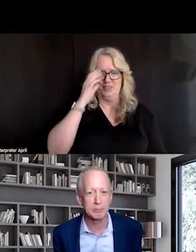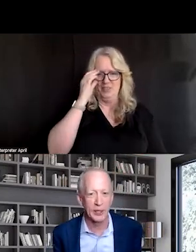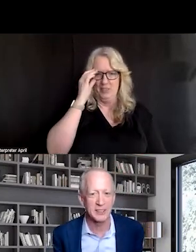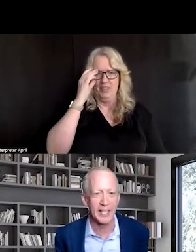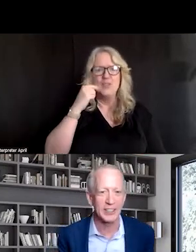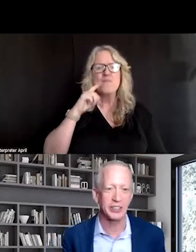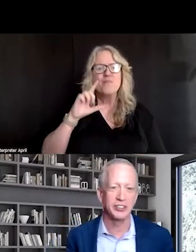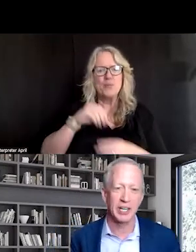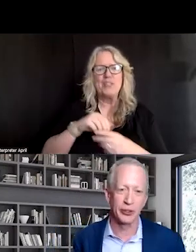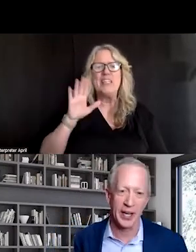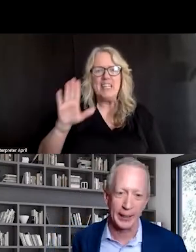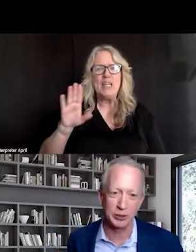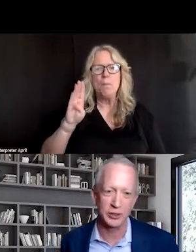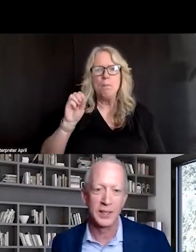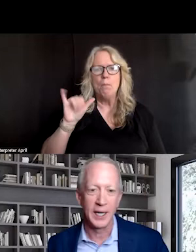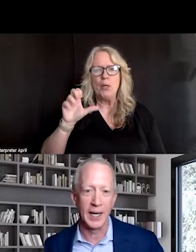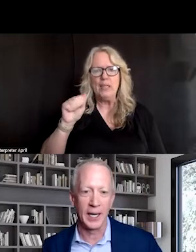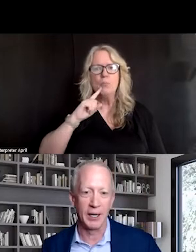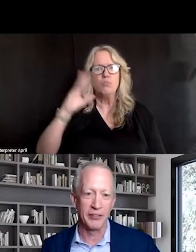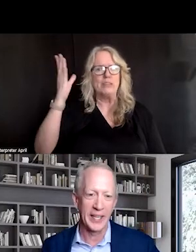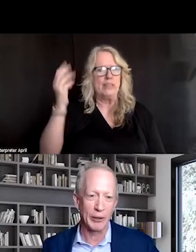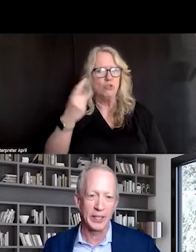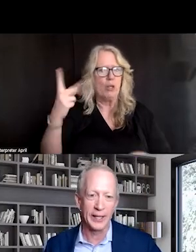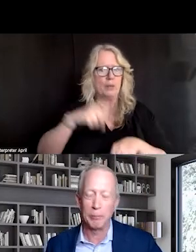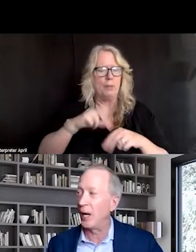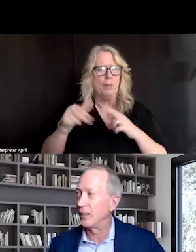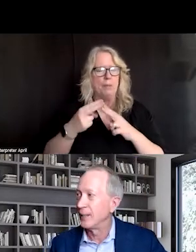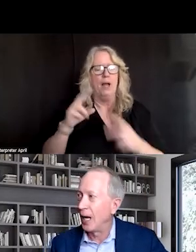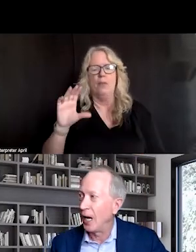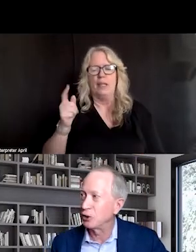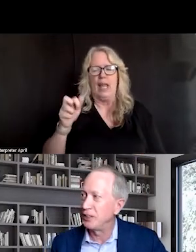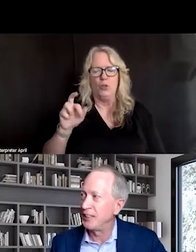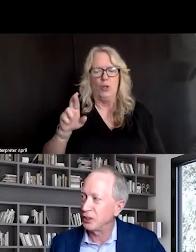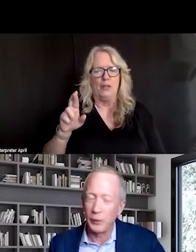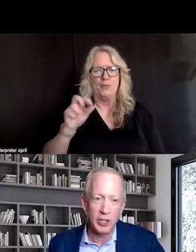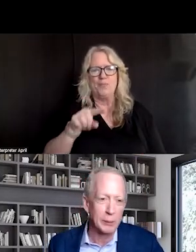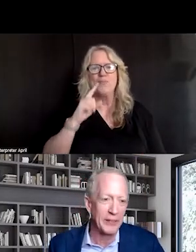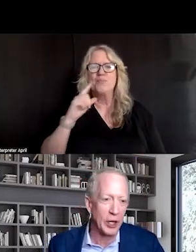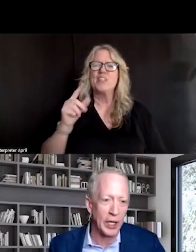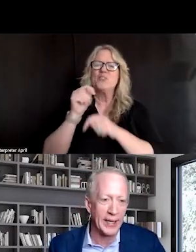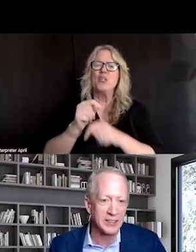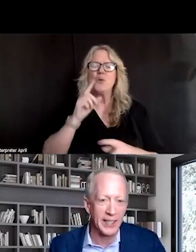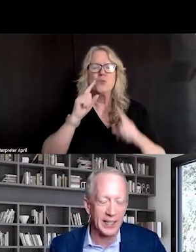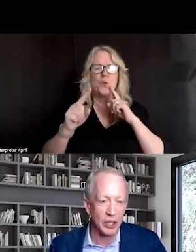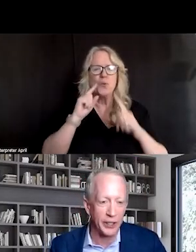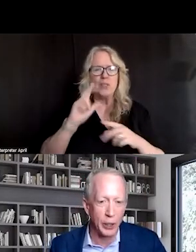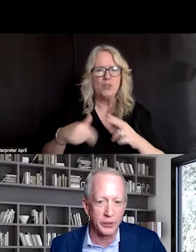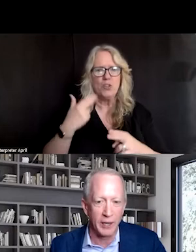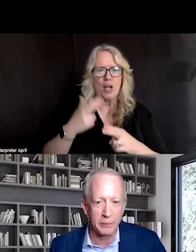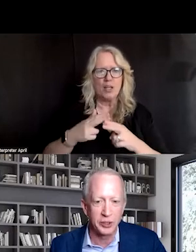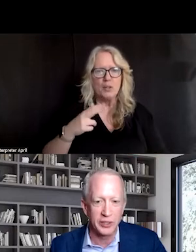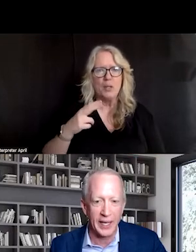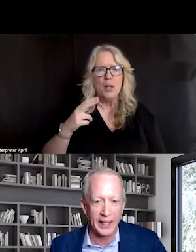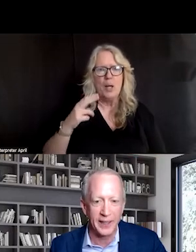Boya's presentation several times of the calculator. But traditional, we talked about the Erlang C, and I saw a note